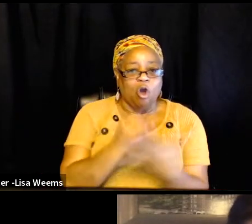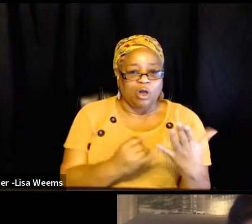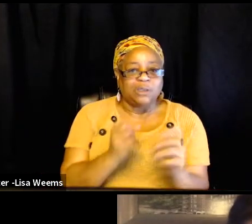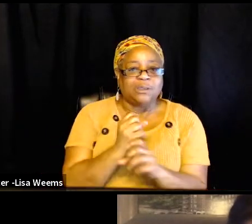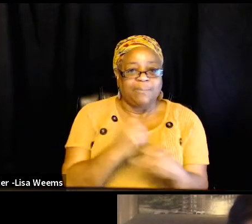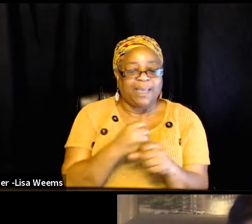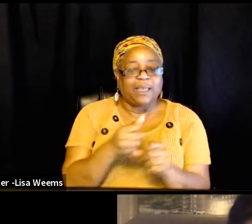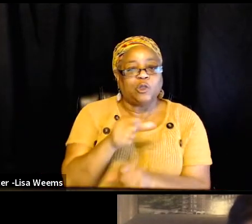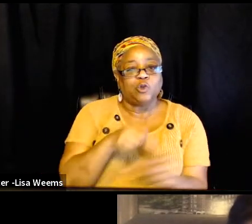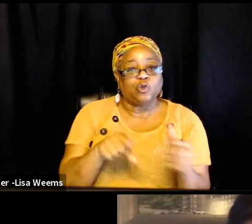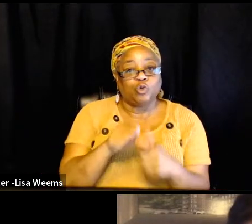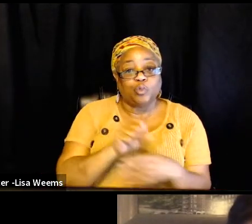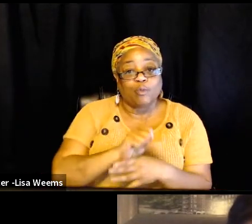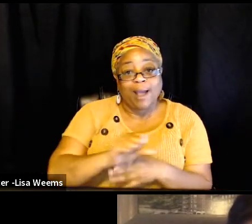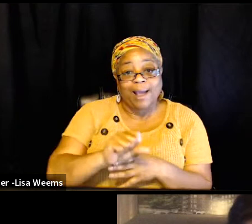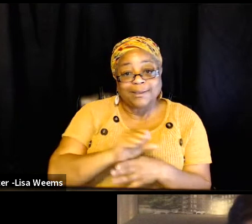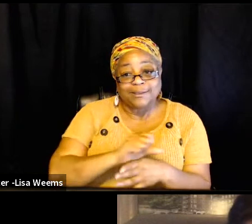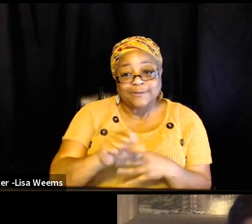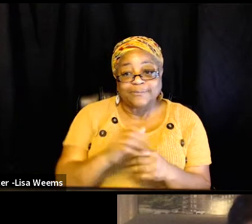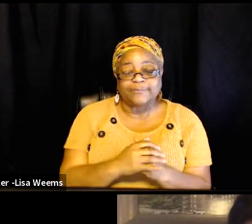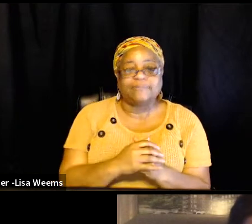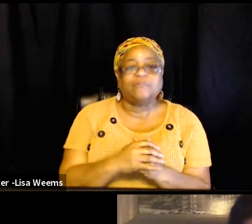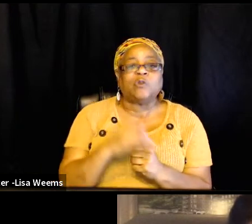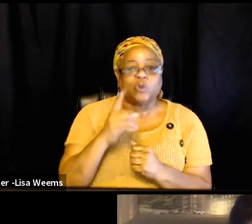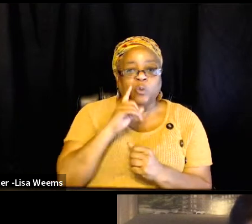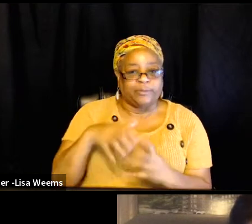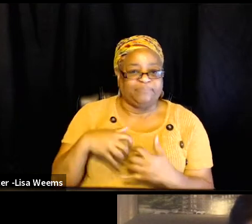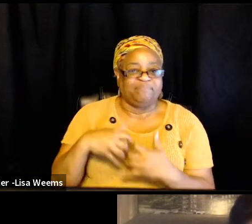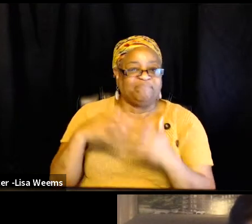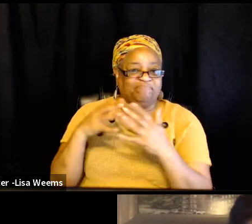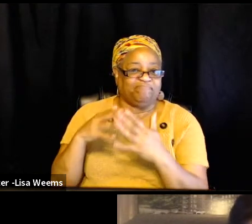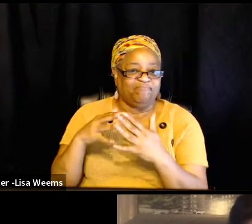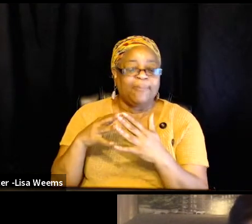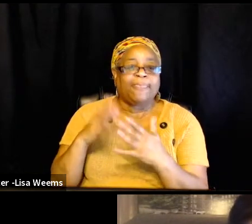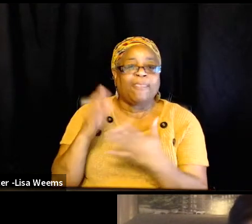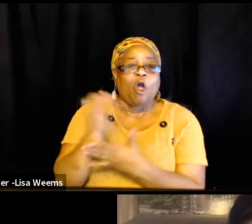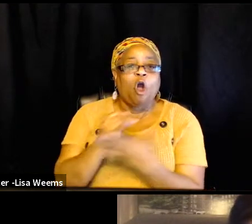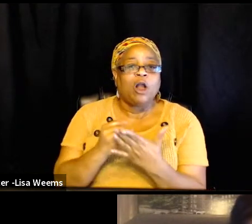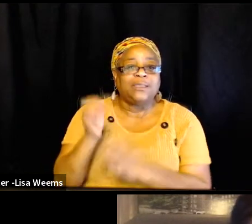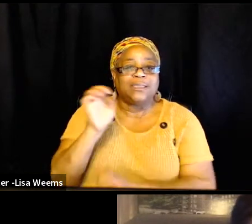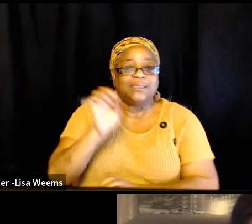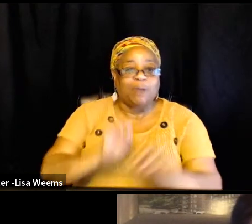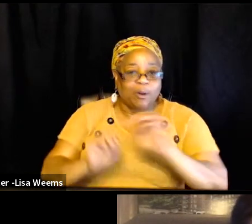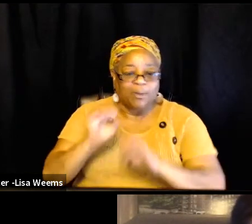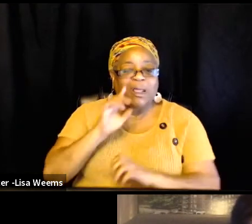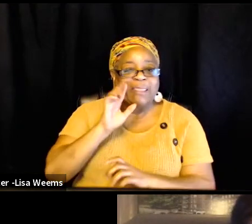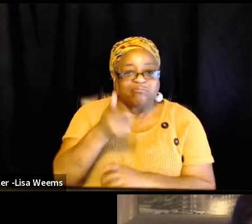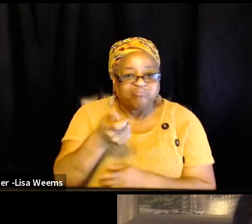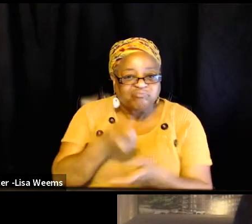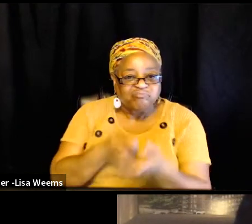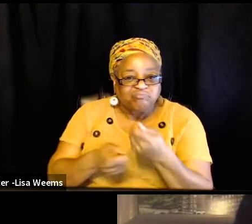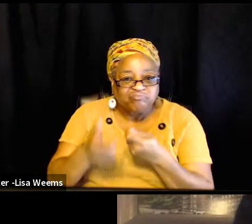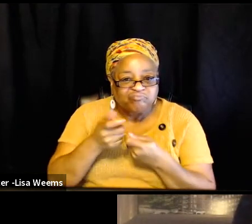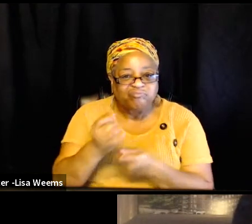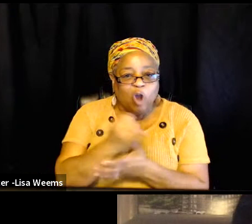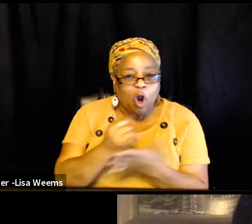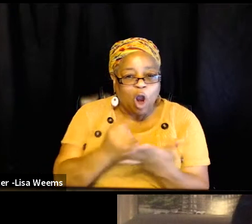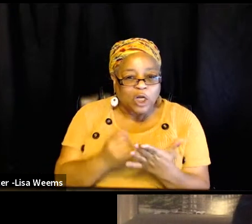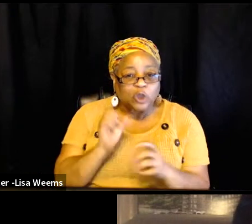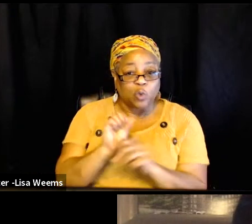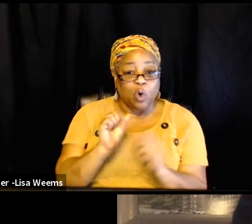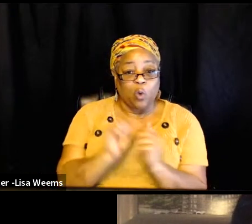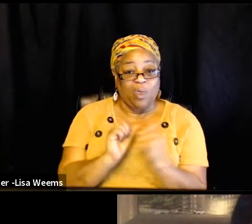called Artist Experiment, which was inviting artists to work with us in a